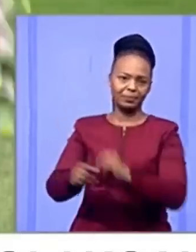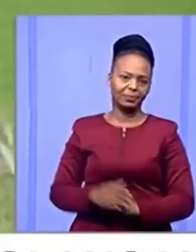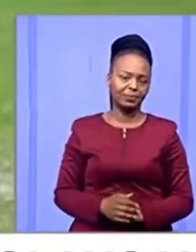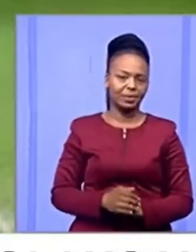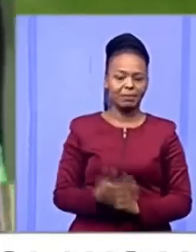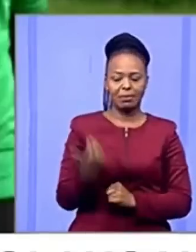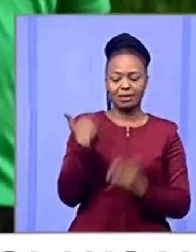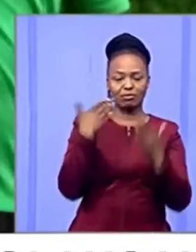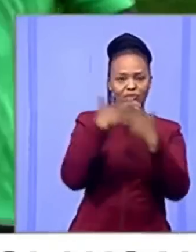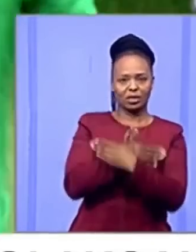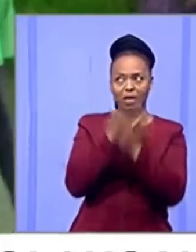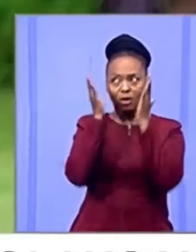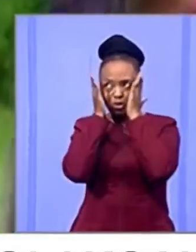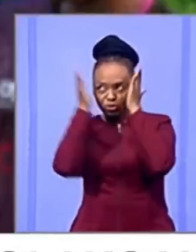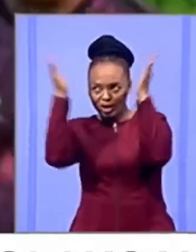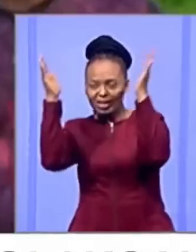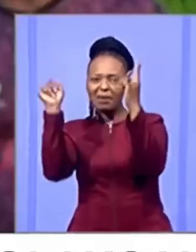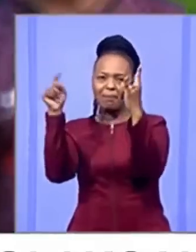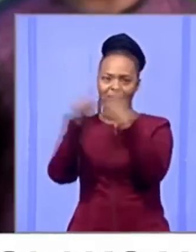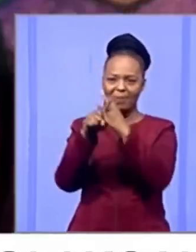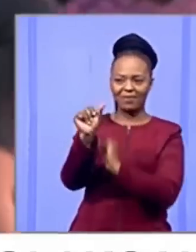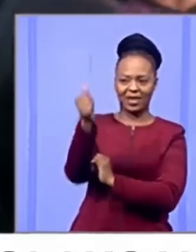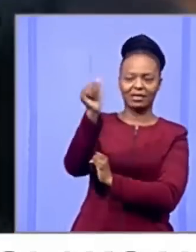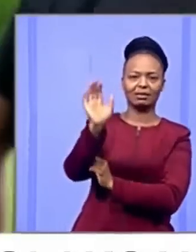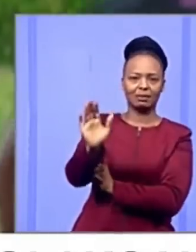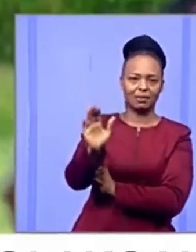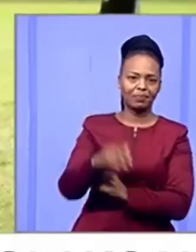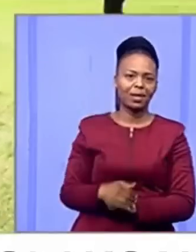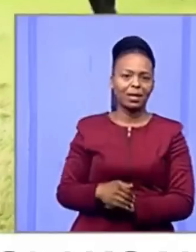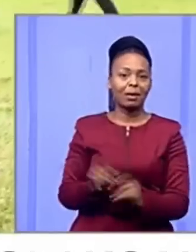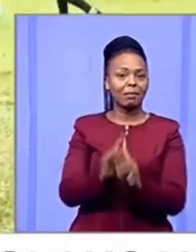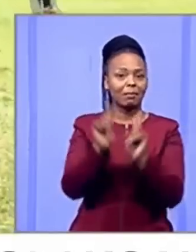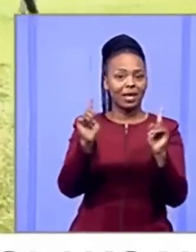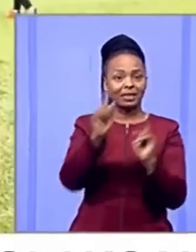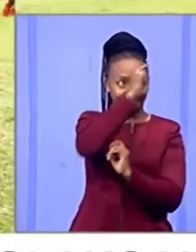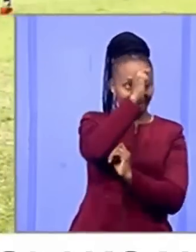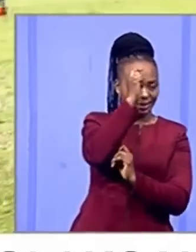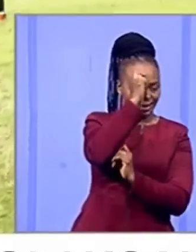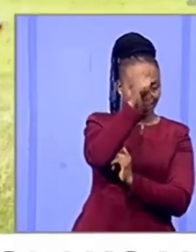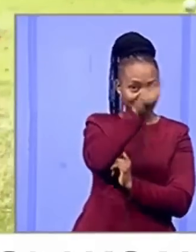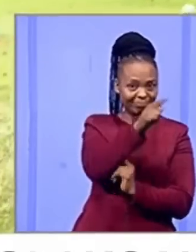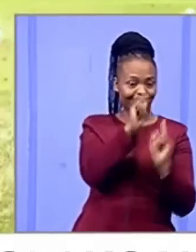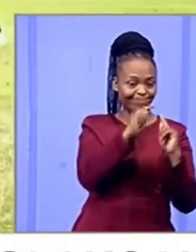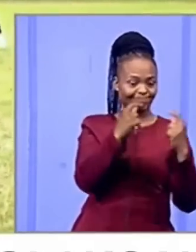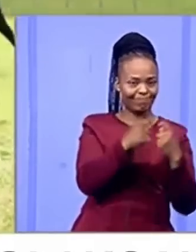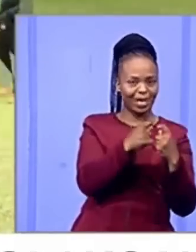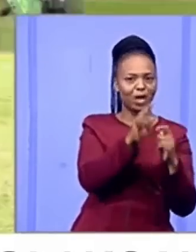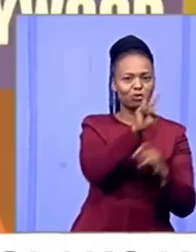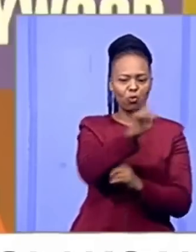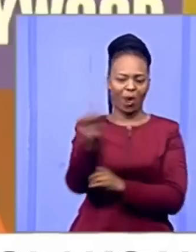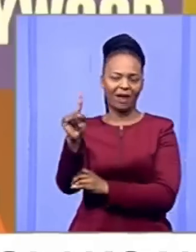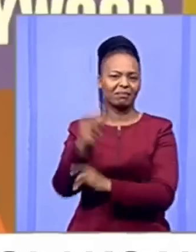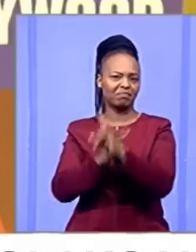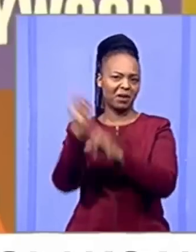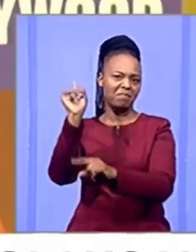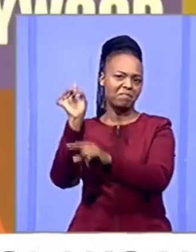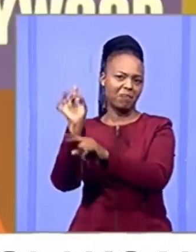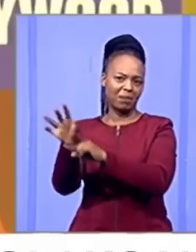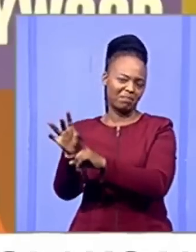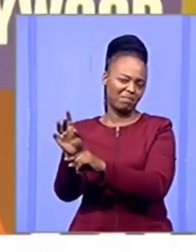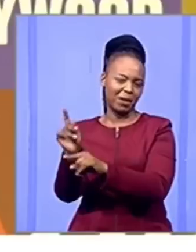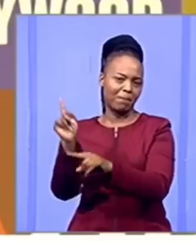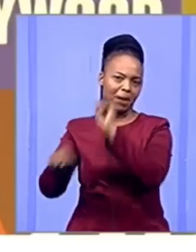maabane Eswatini e nwešitše pele le ge go di bjalo Bafana ba fenya papadi ka 2-1. South Africans